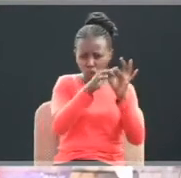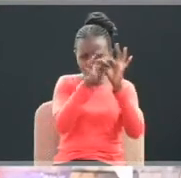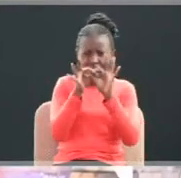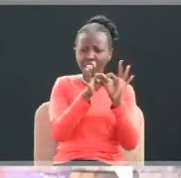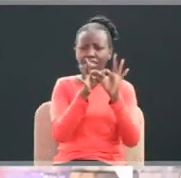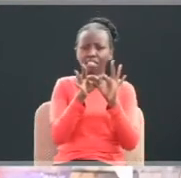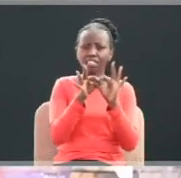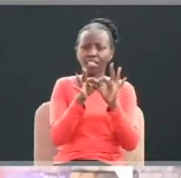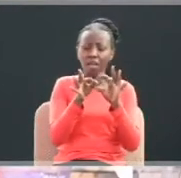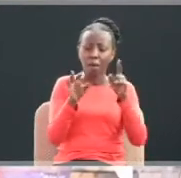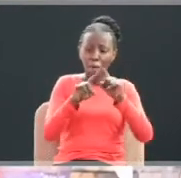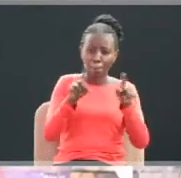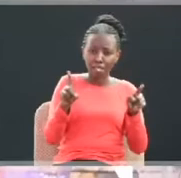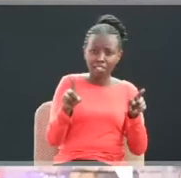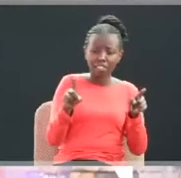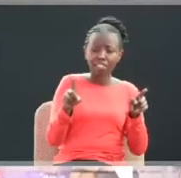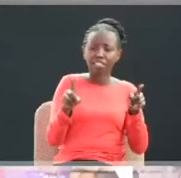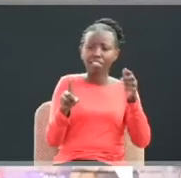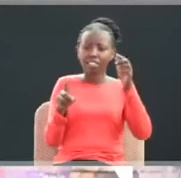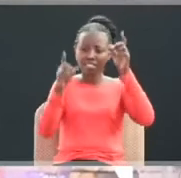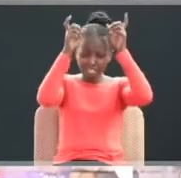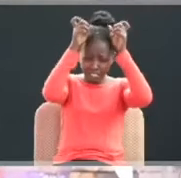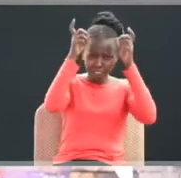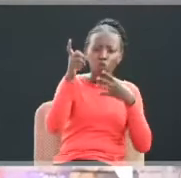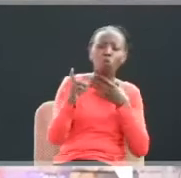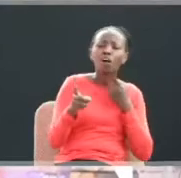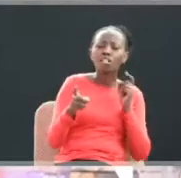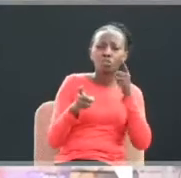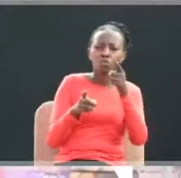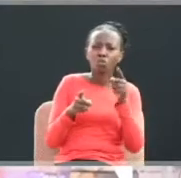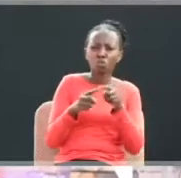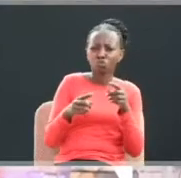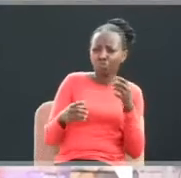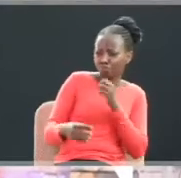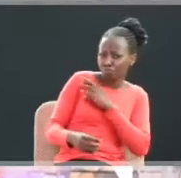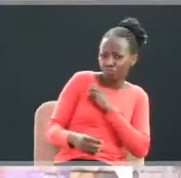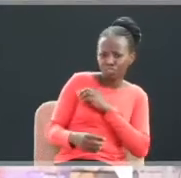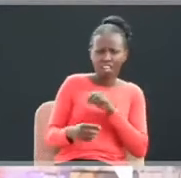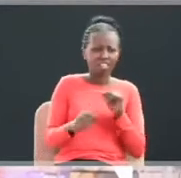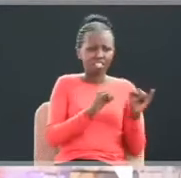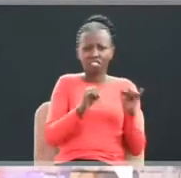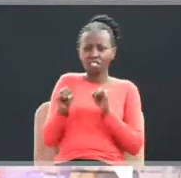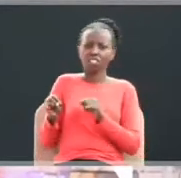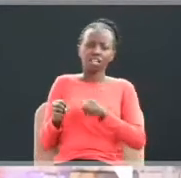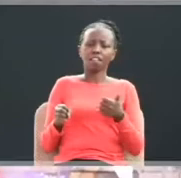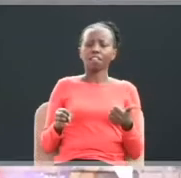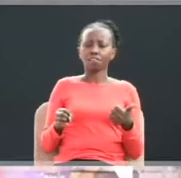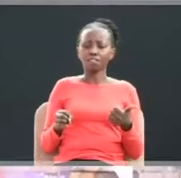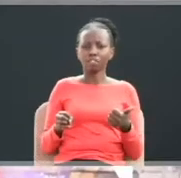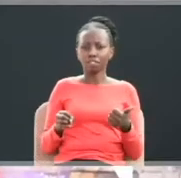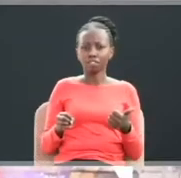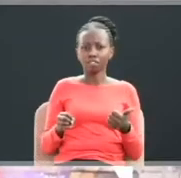united or that community becoming united, what happens is that you fear one another. Antagonism happens. And it